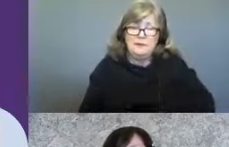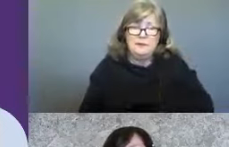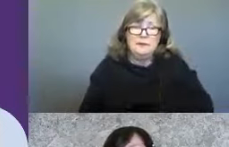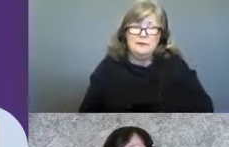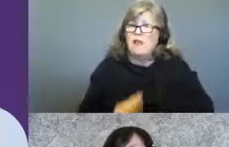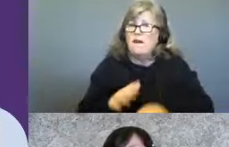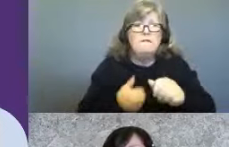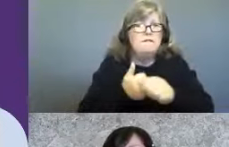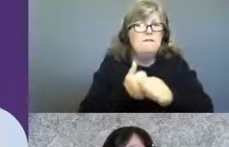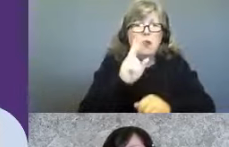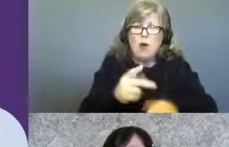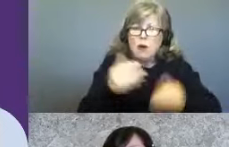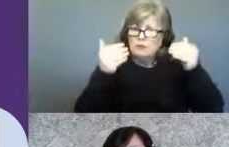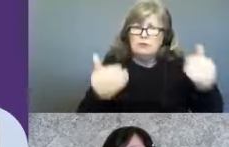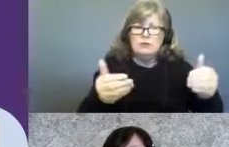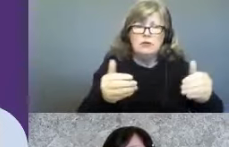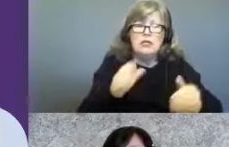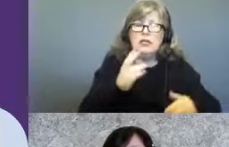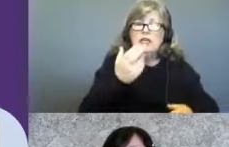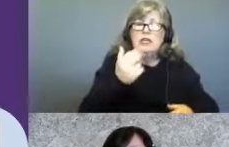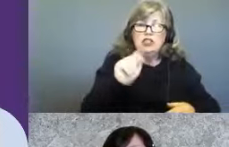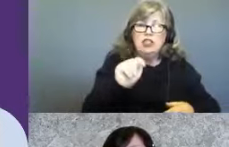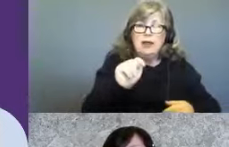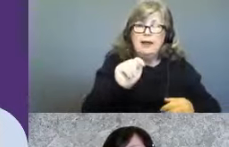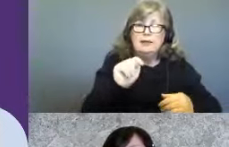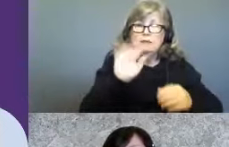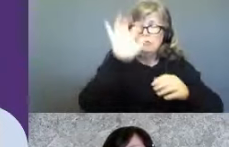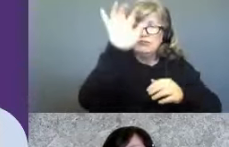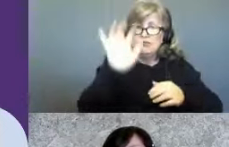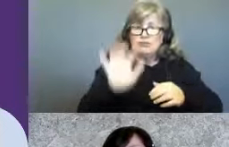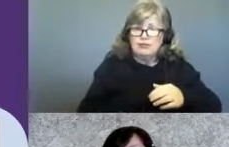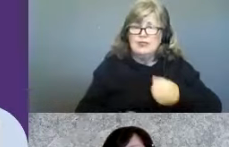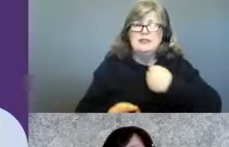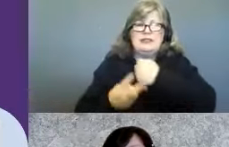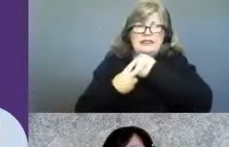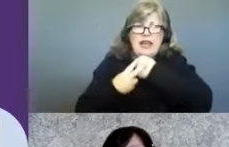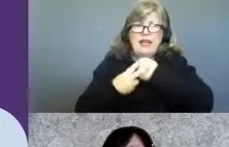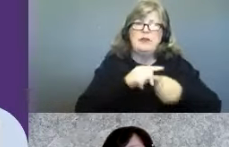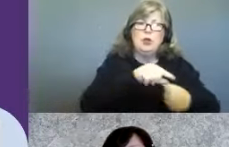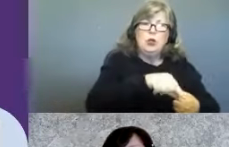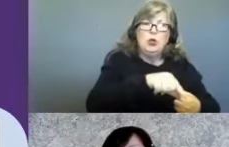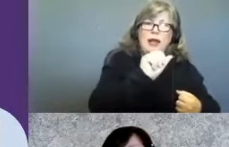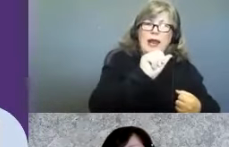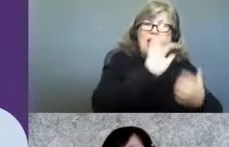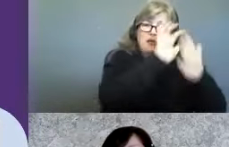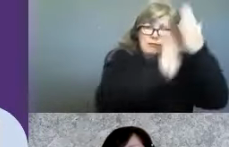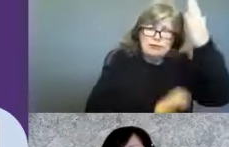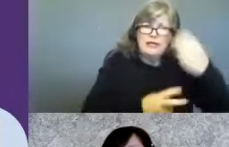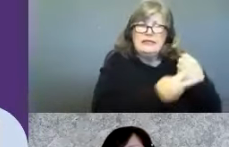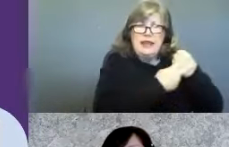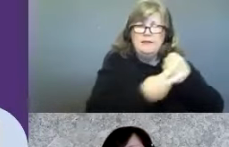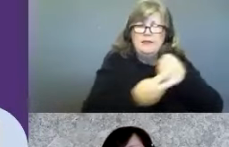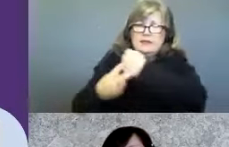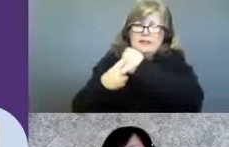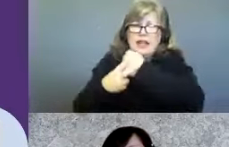going to be saving the chat box and the Q&As, and we'll try to pull something together. It might not be immediate, but we will be working on it because there